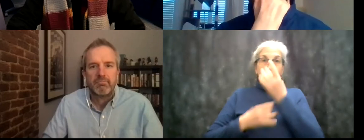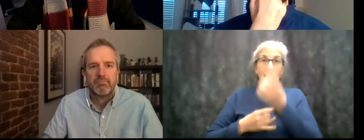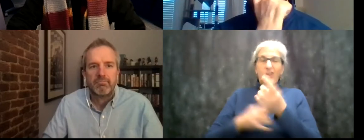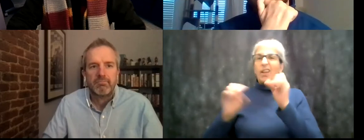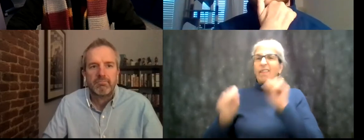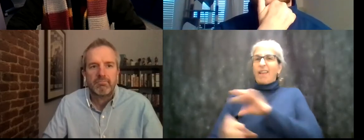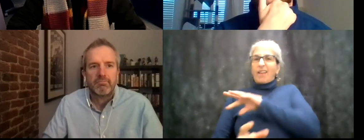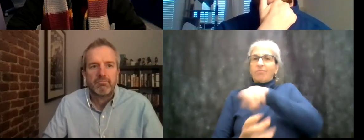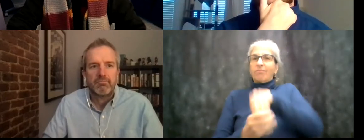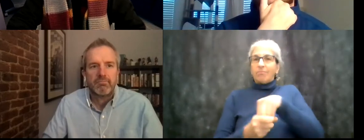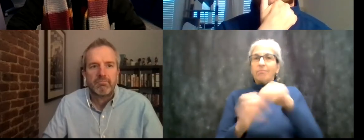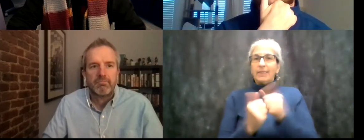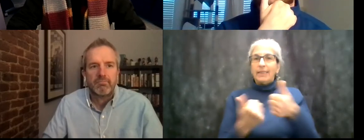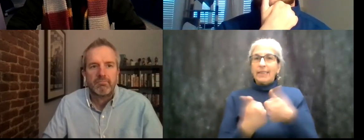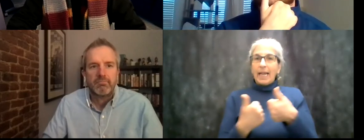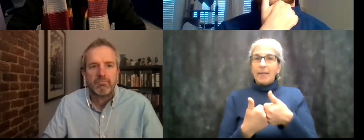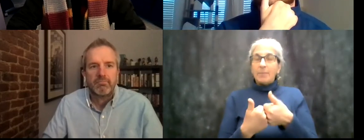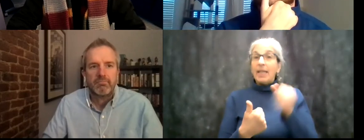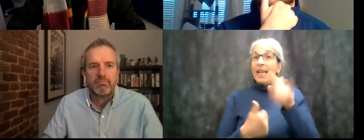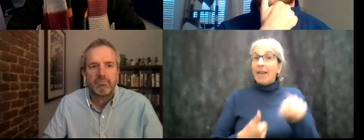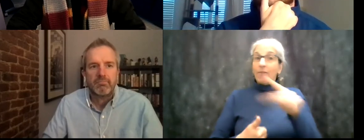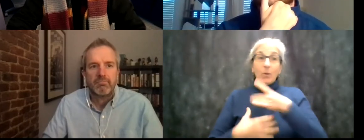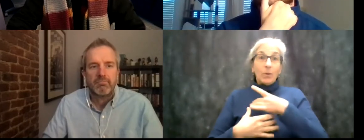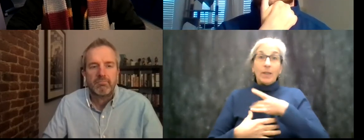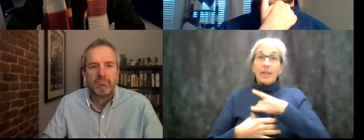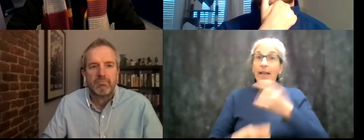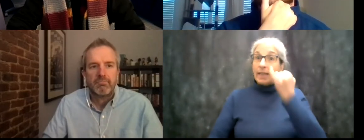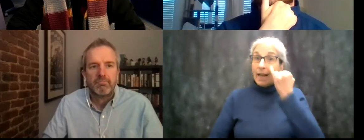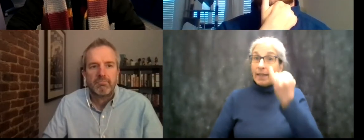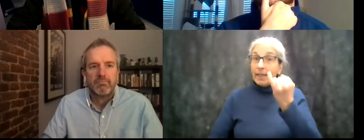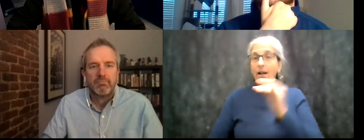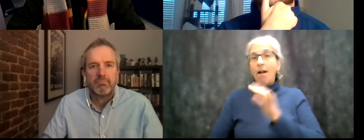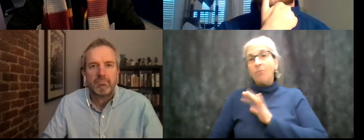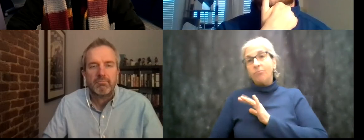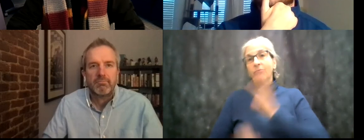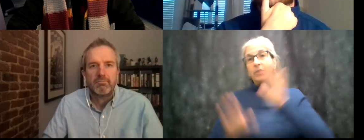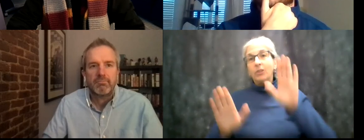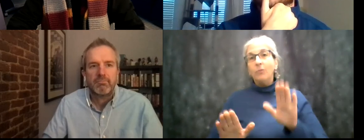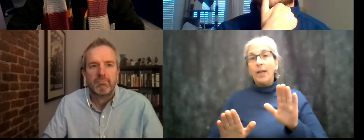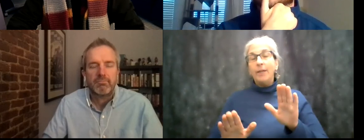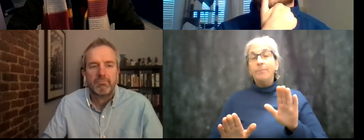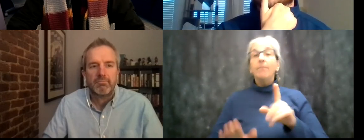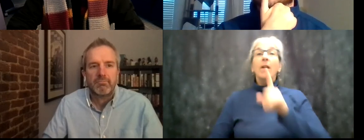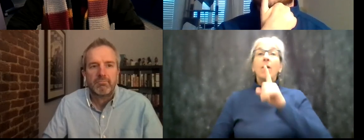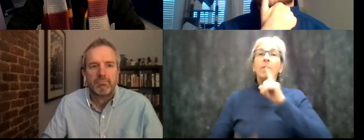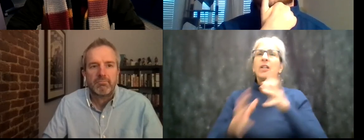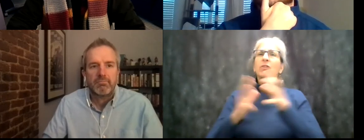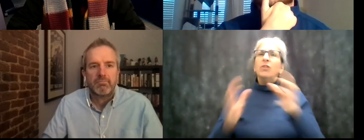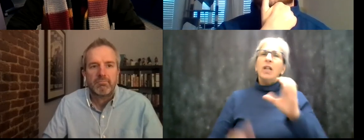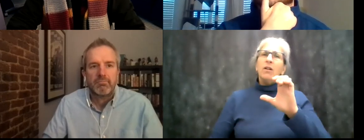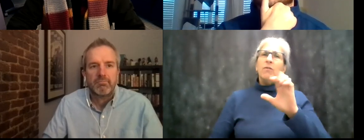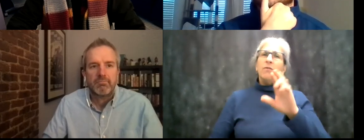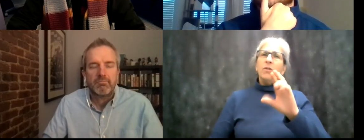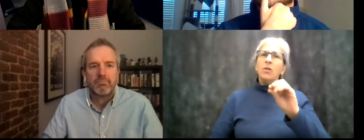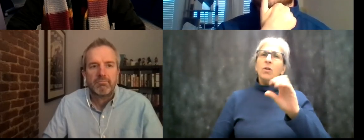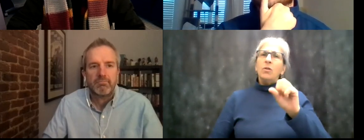So if you like the idea, it's great. And what's really interesting, and I mentioned this already, is there's a lot of crossover. So if you've